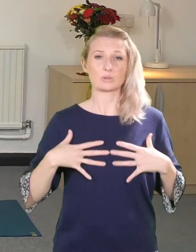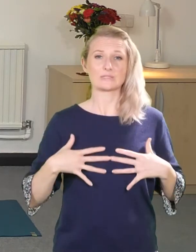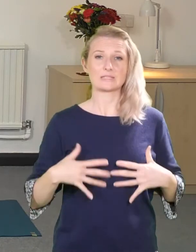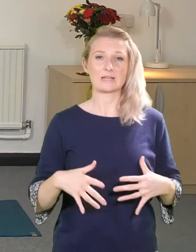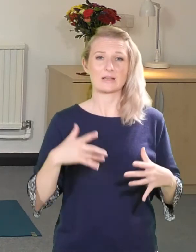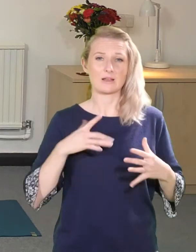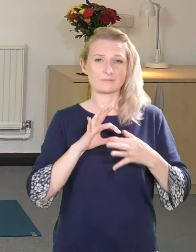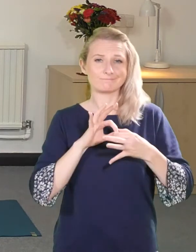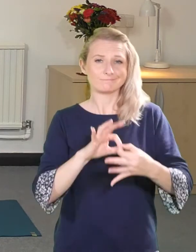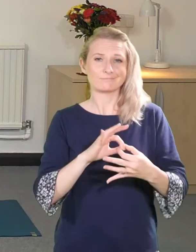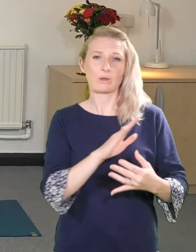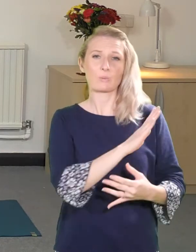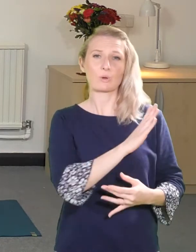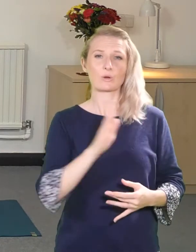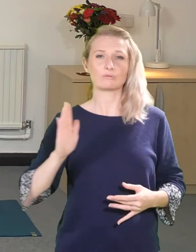practices.